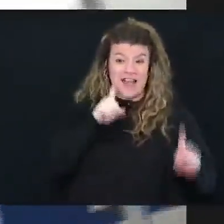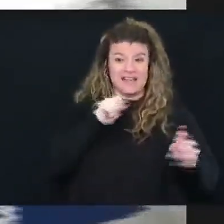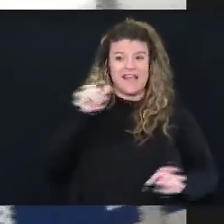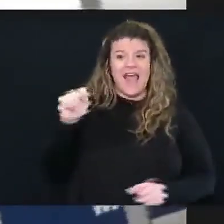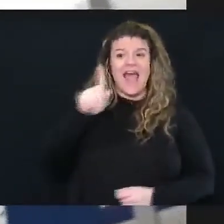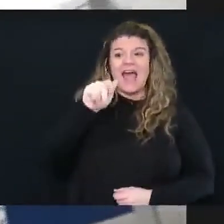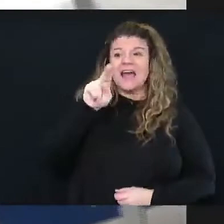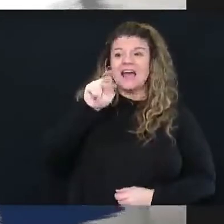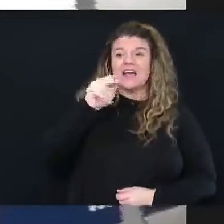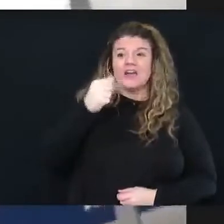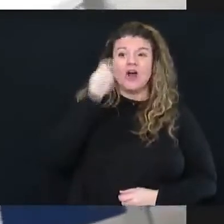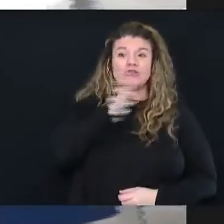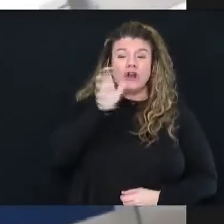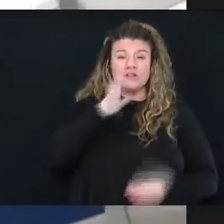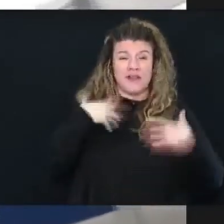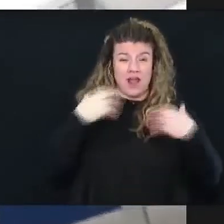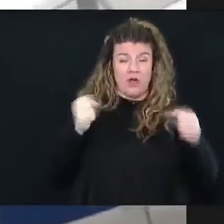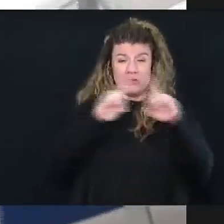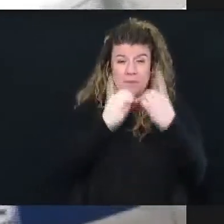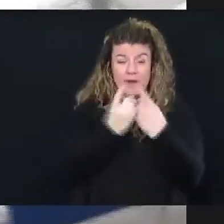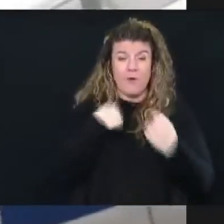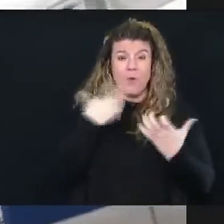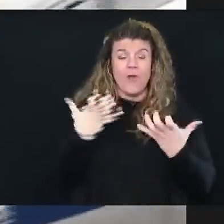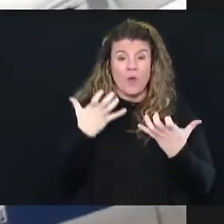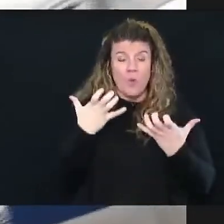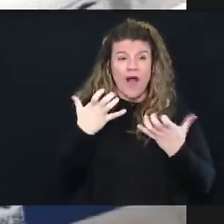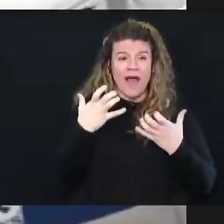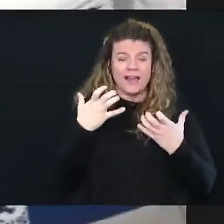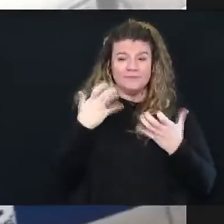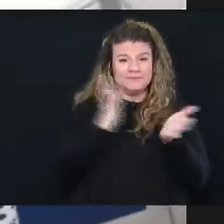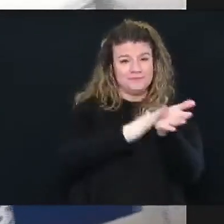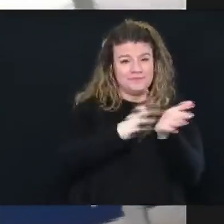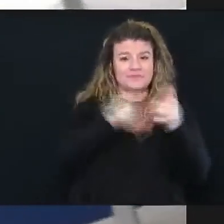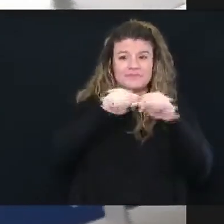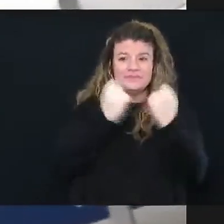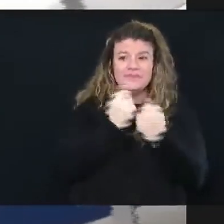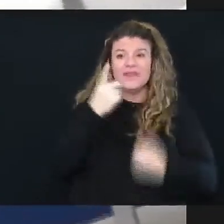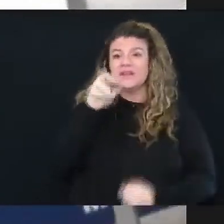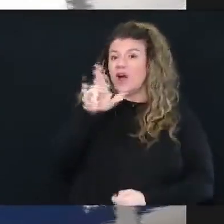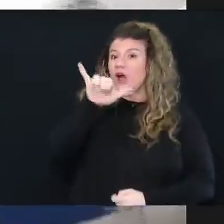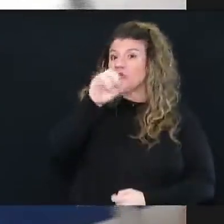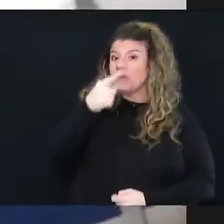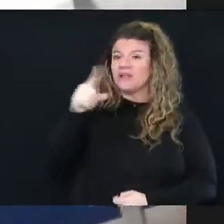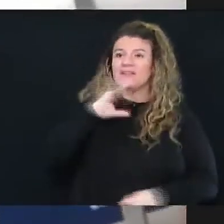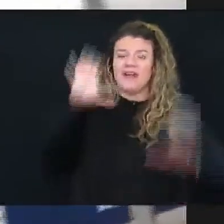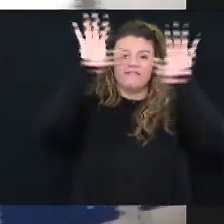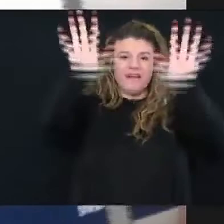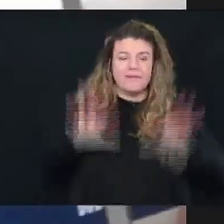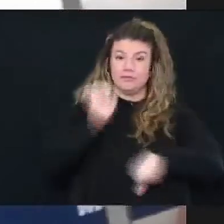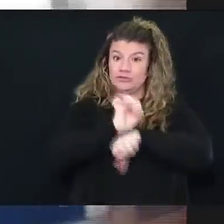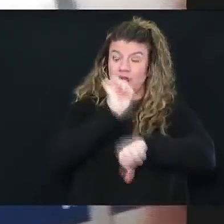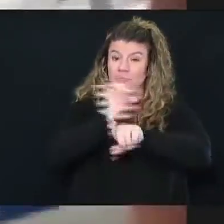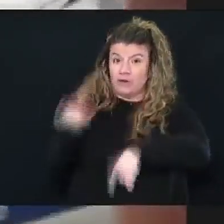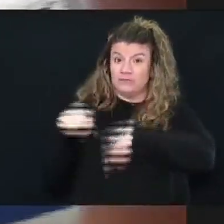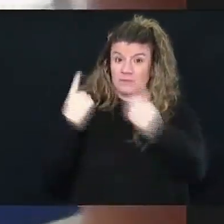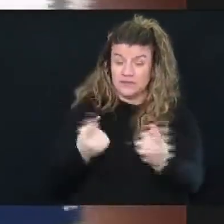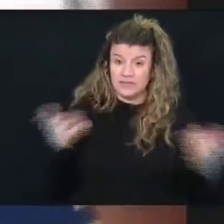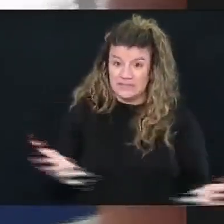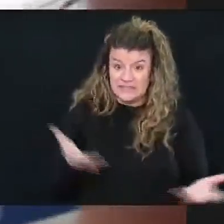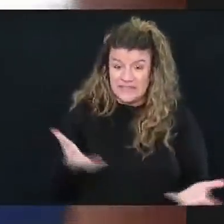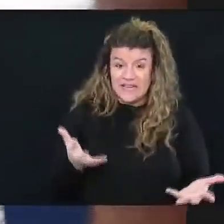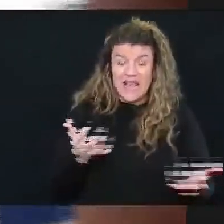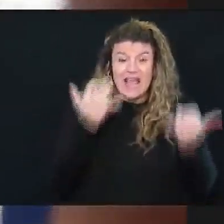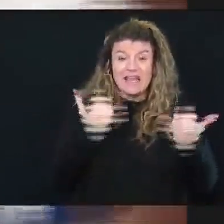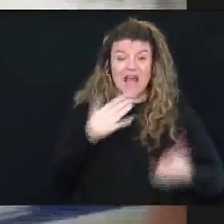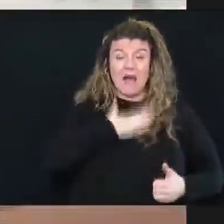Charleston Health Department. I just want to give a shout out to the team over there and Dr. Sherry Young. They have done a fabulous job through all of this. Getting